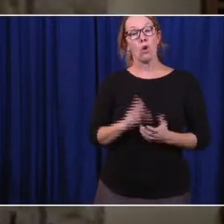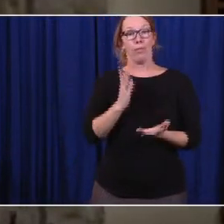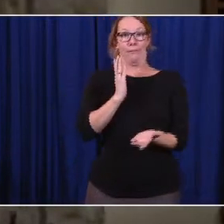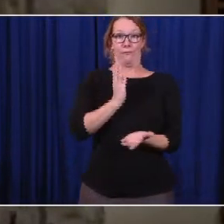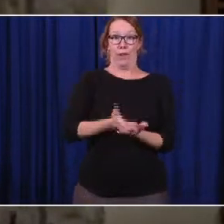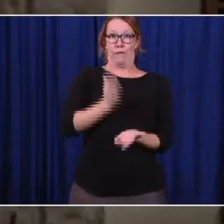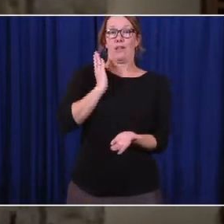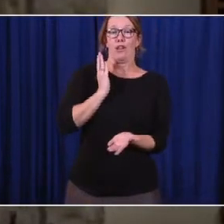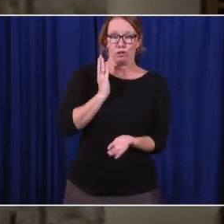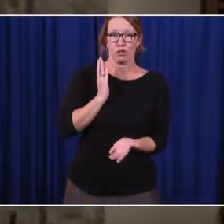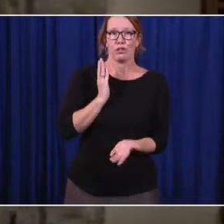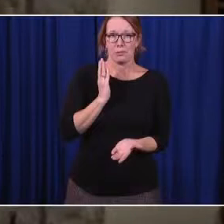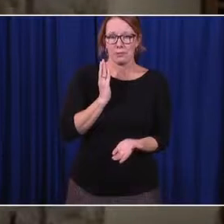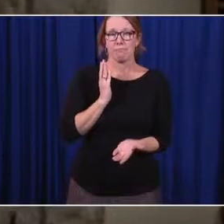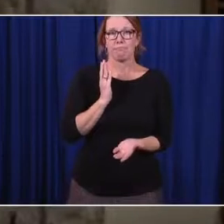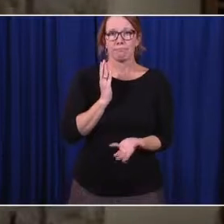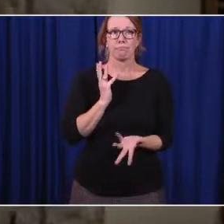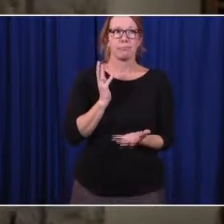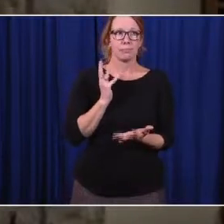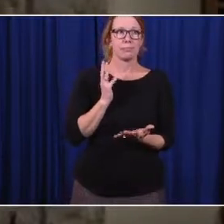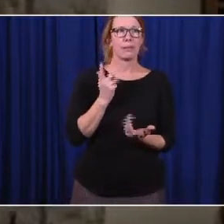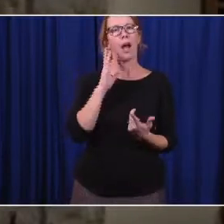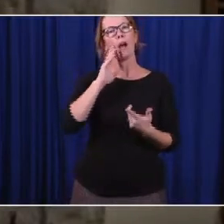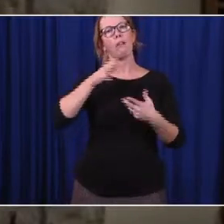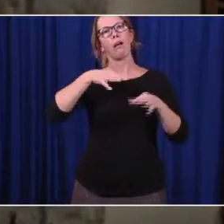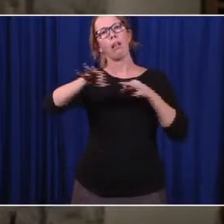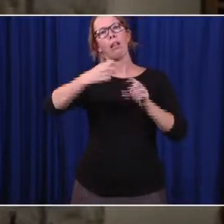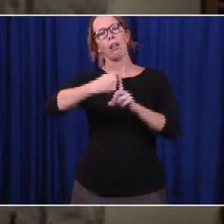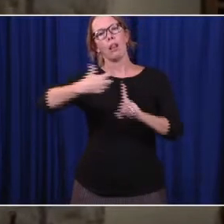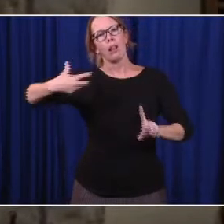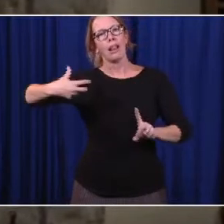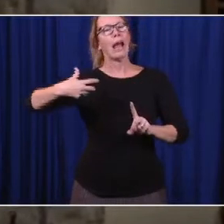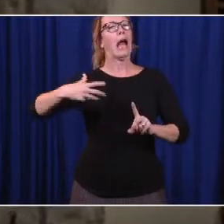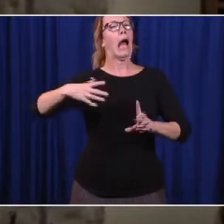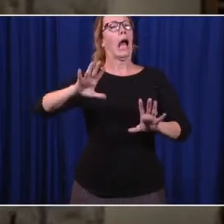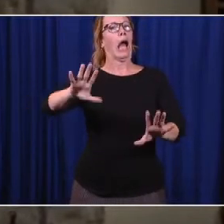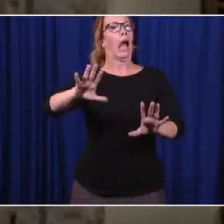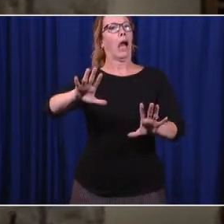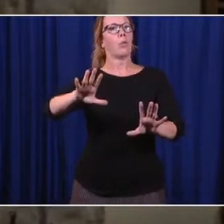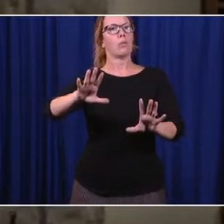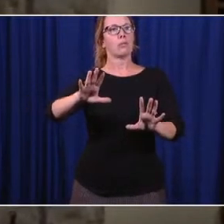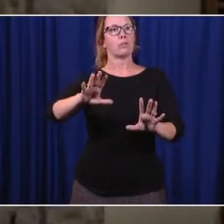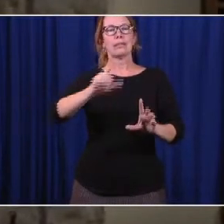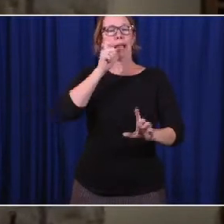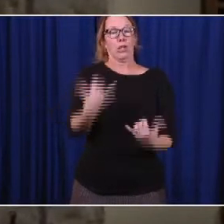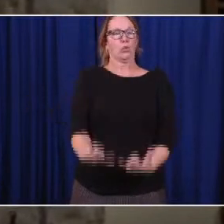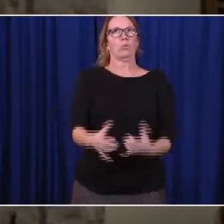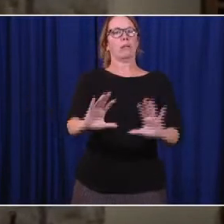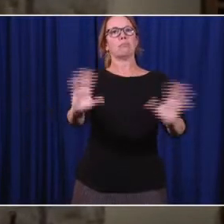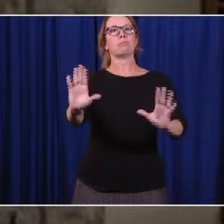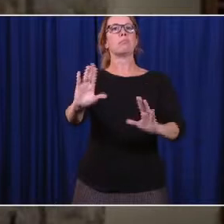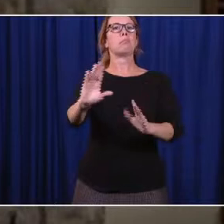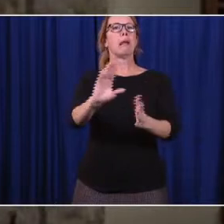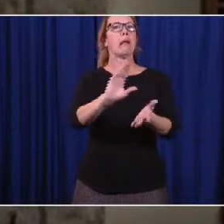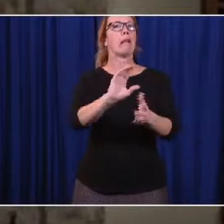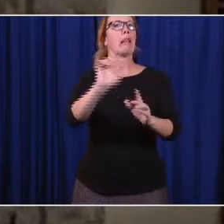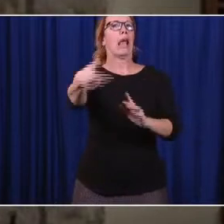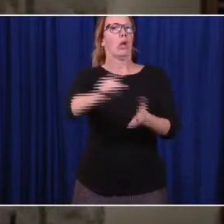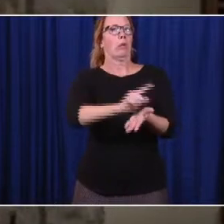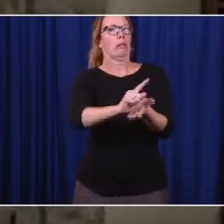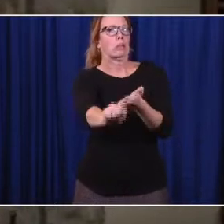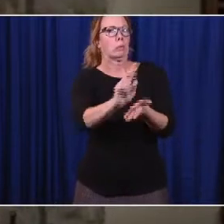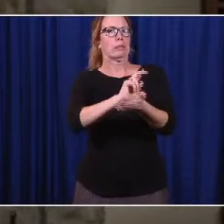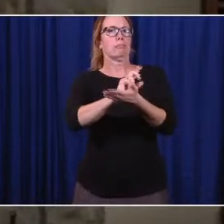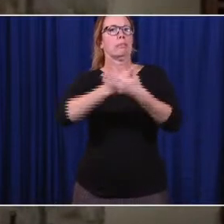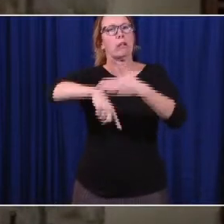verification, and I'll go through this later today, or not today, but later in the week or next week in more detail.